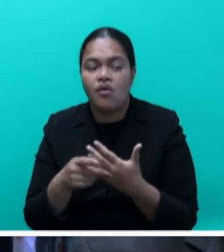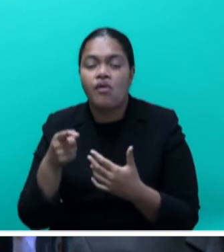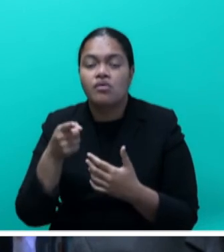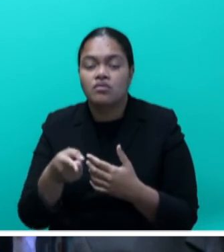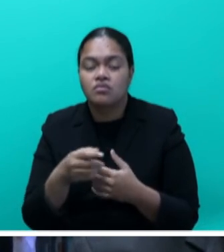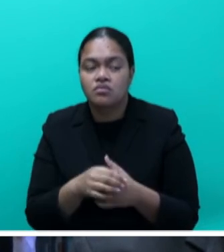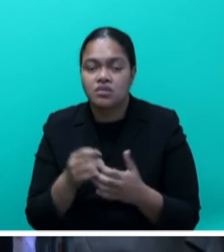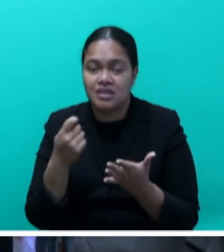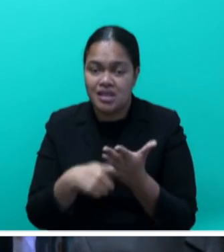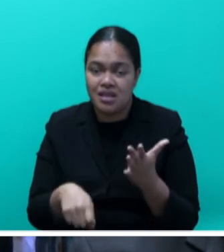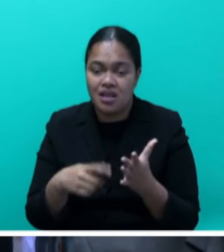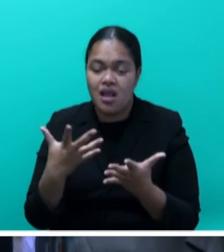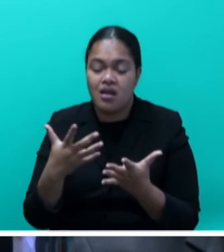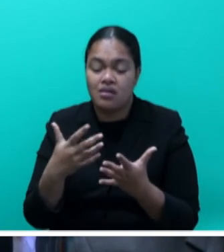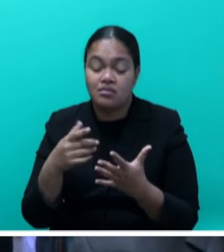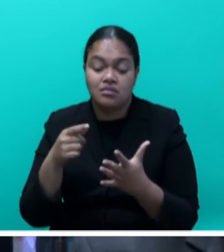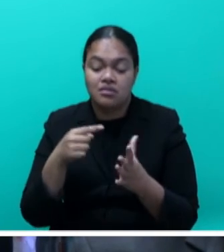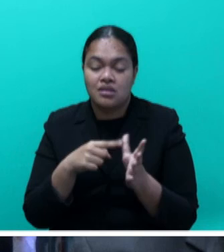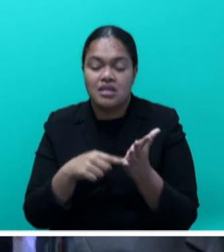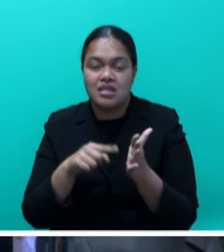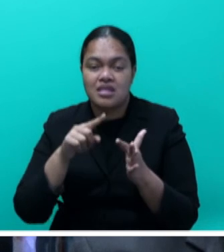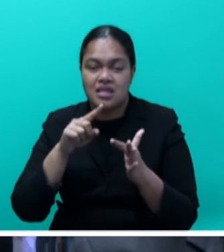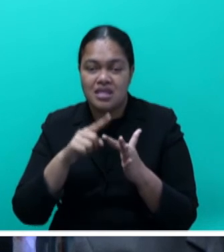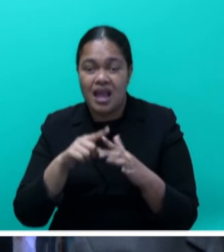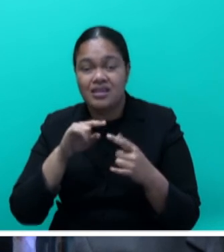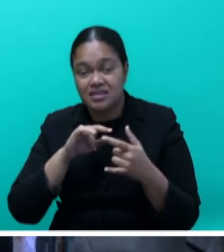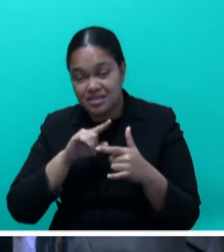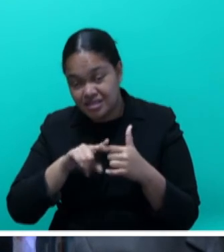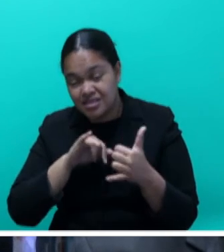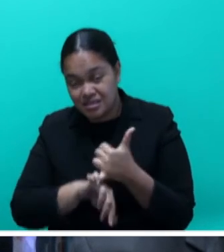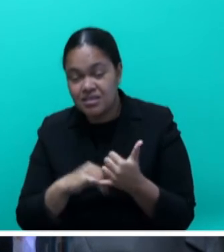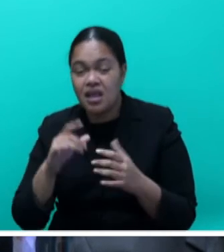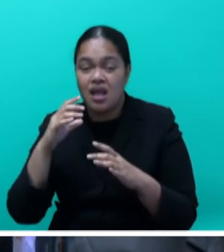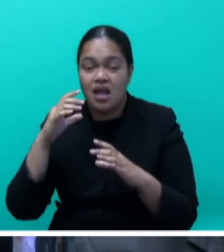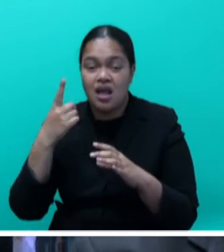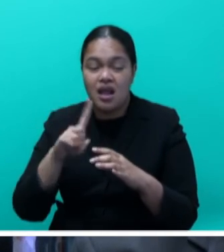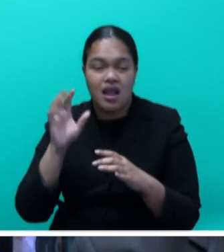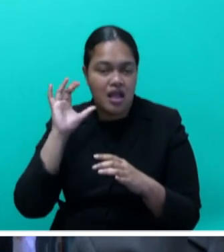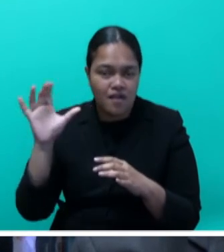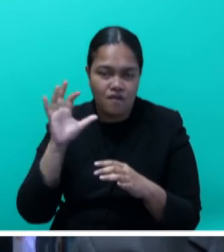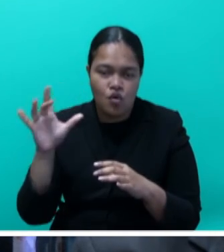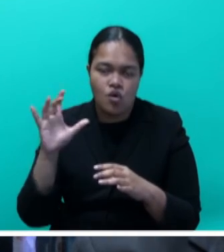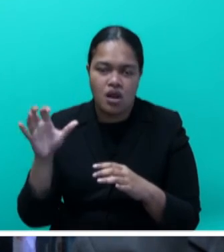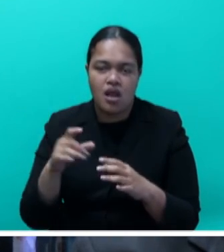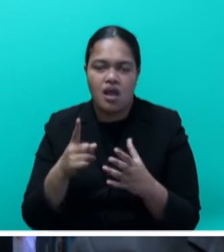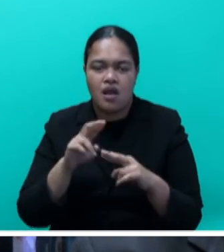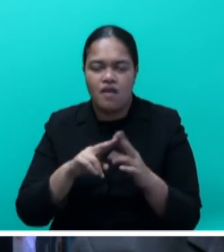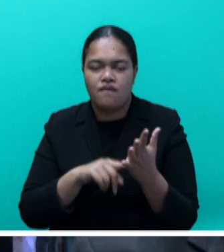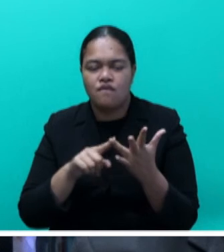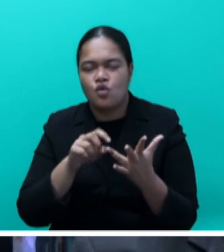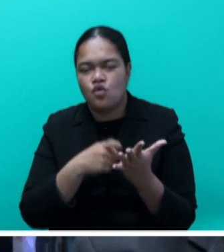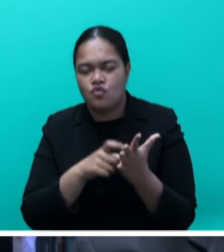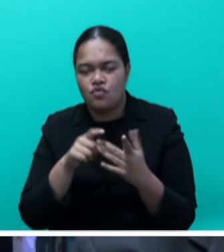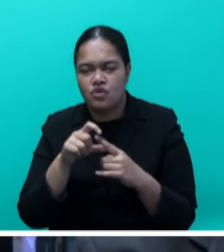Texas, California, New York, and Florida. These include outdoor advertising, strategic TV